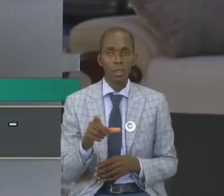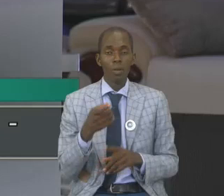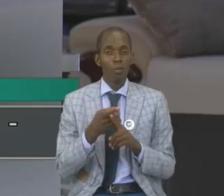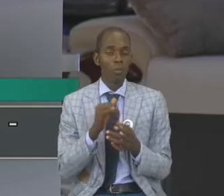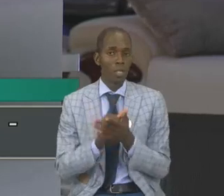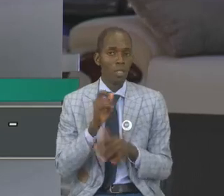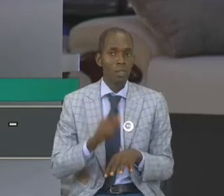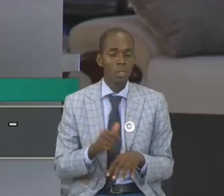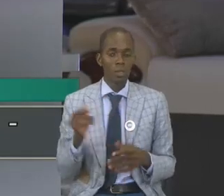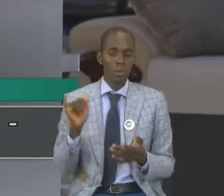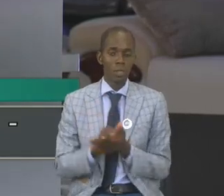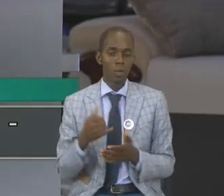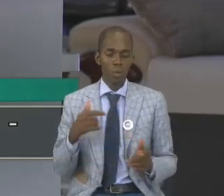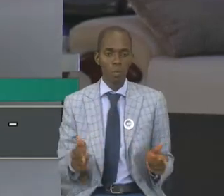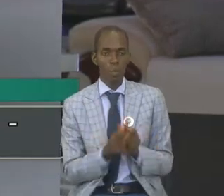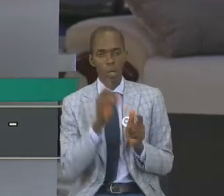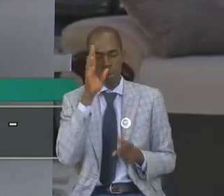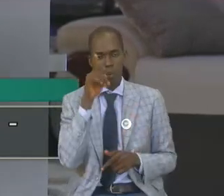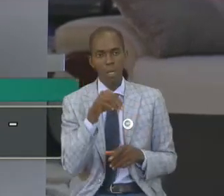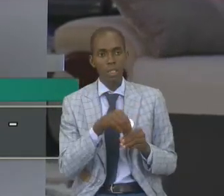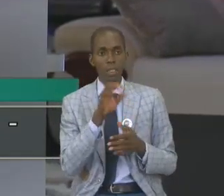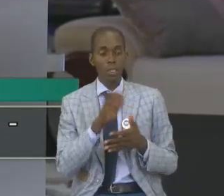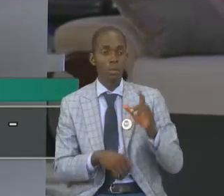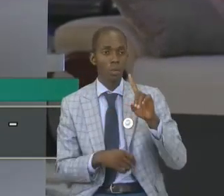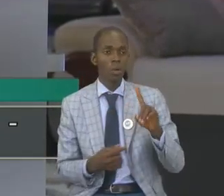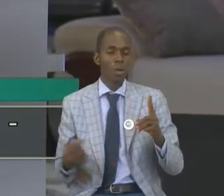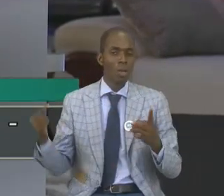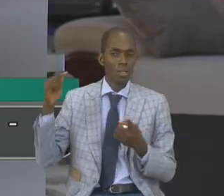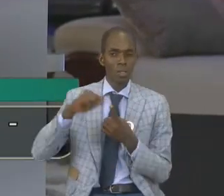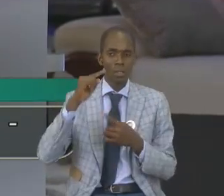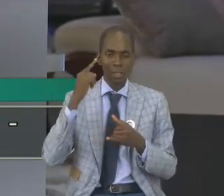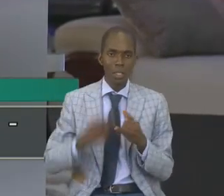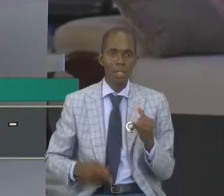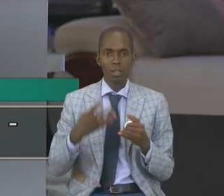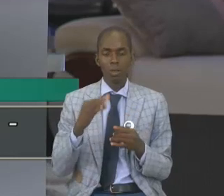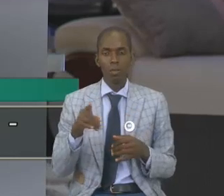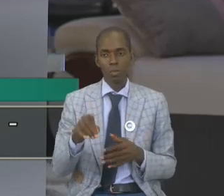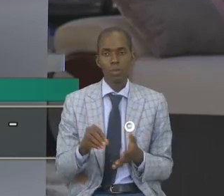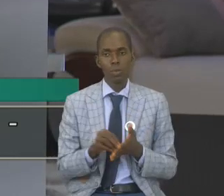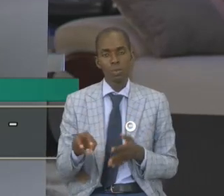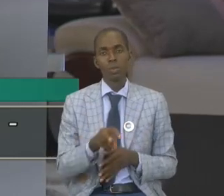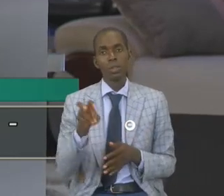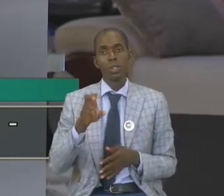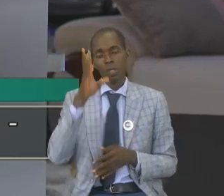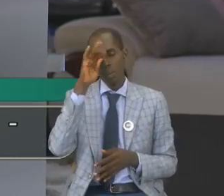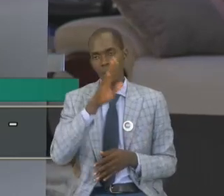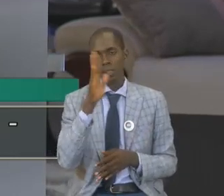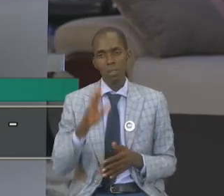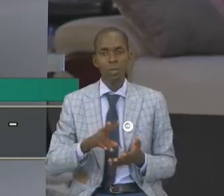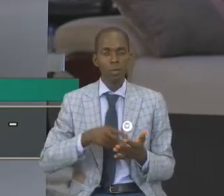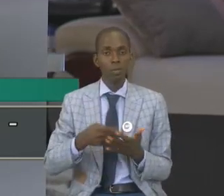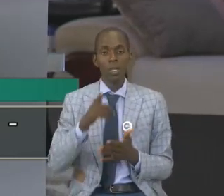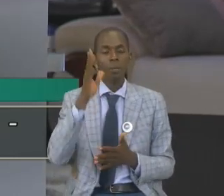that we met him in chapter 1 until the end of his journey, he did not fall, you will